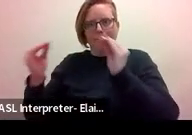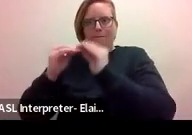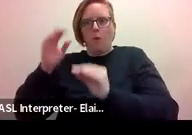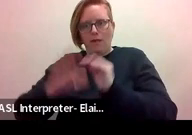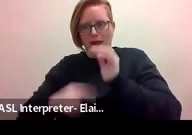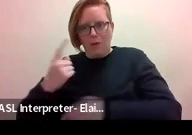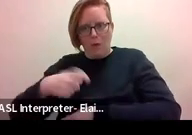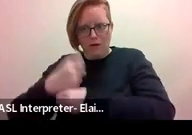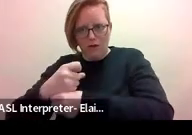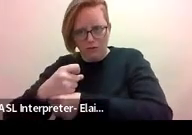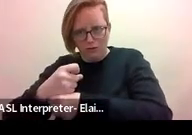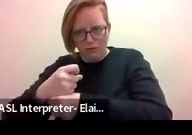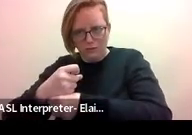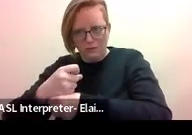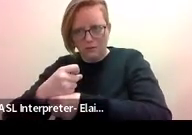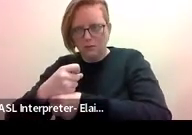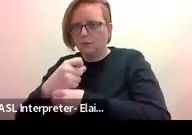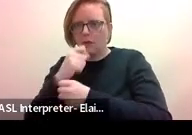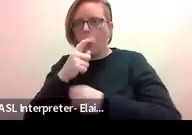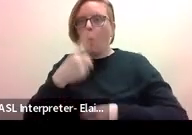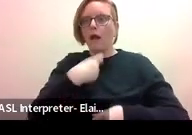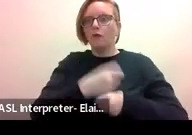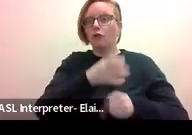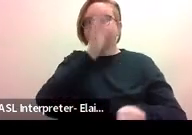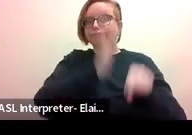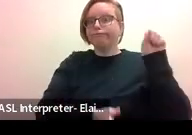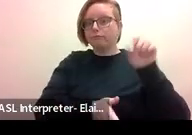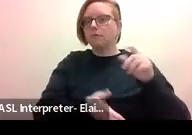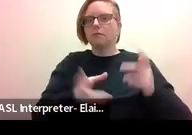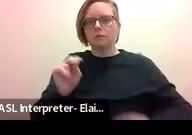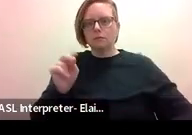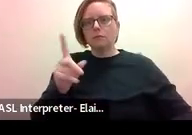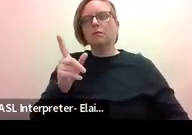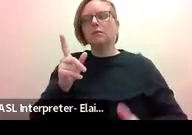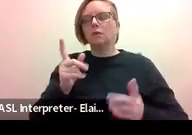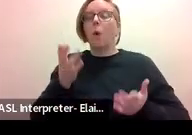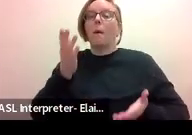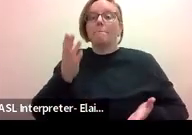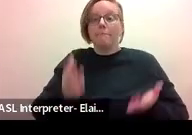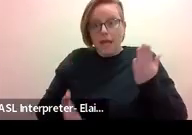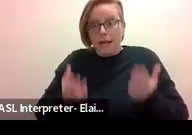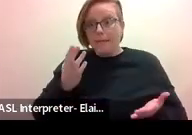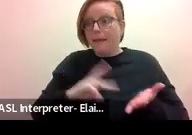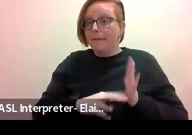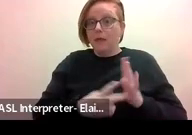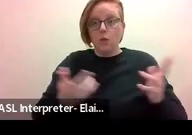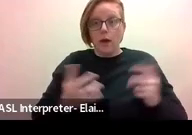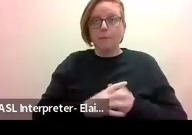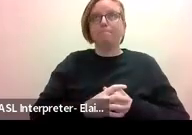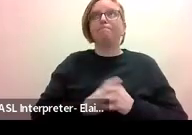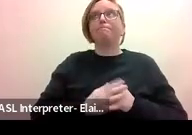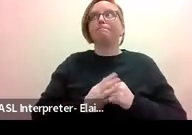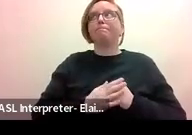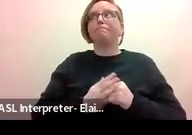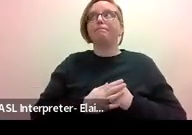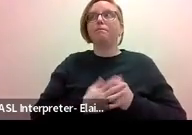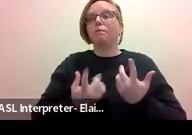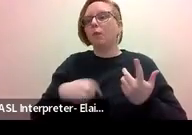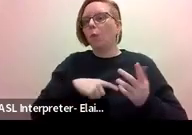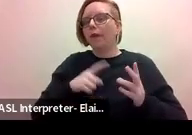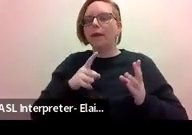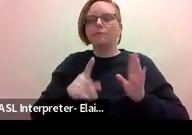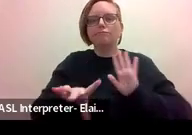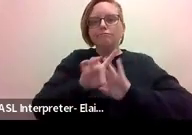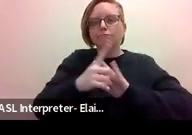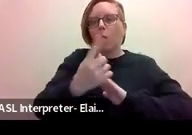So maybe we were working on, I don't know what, something, and